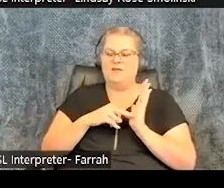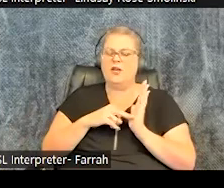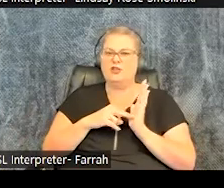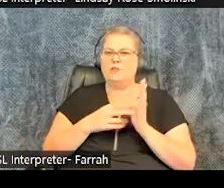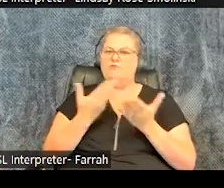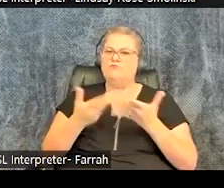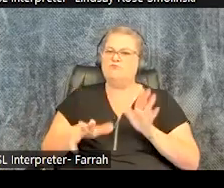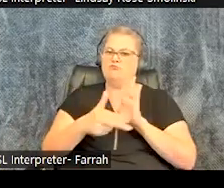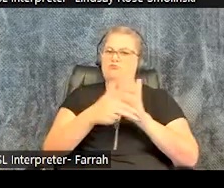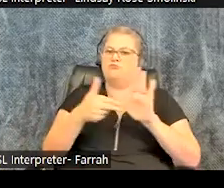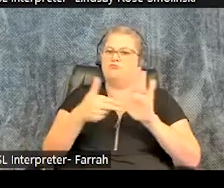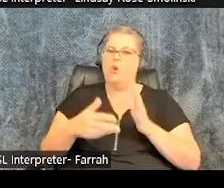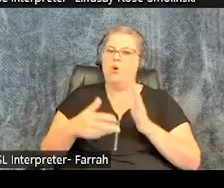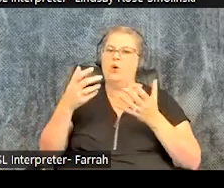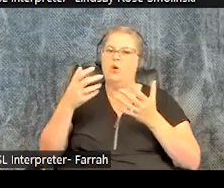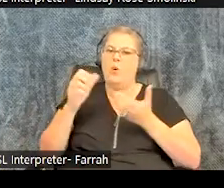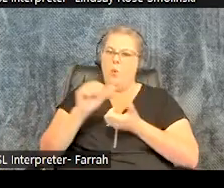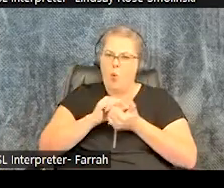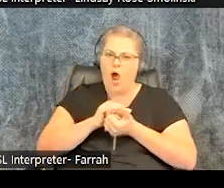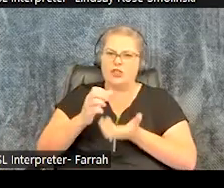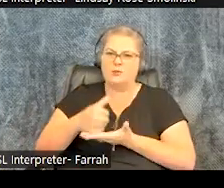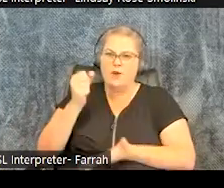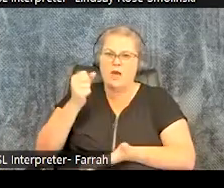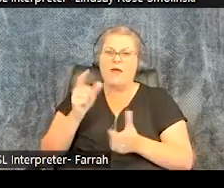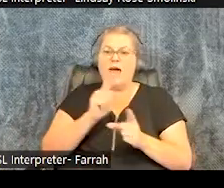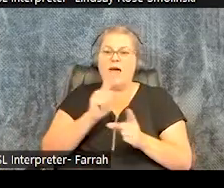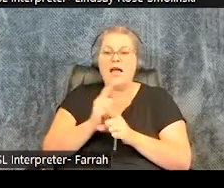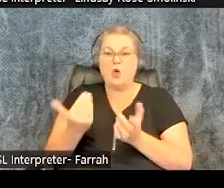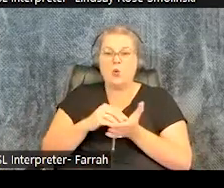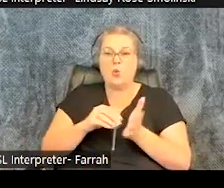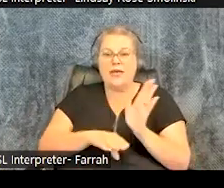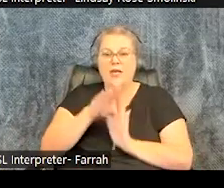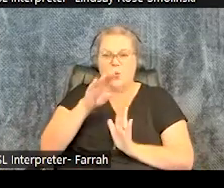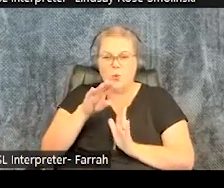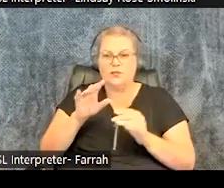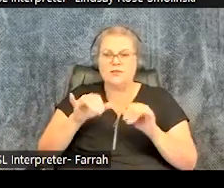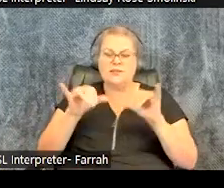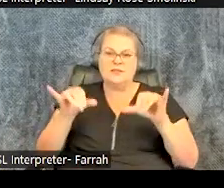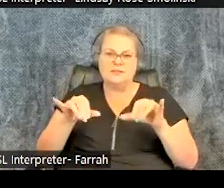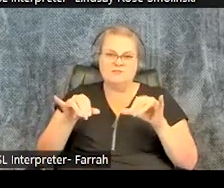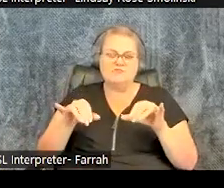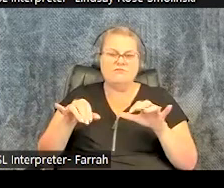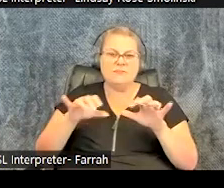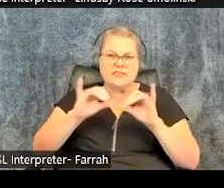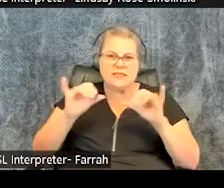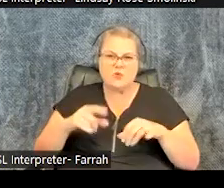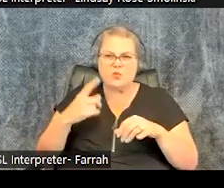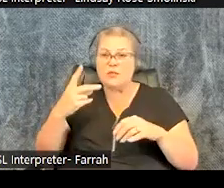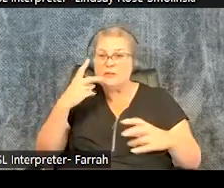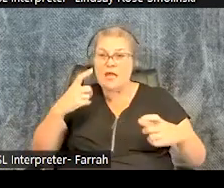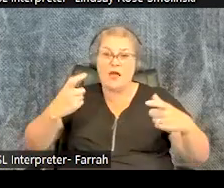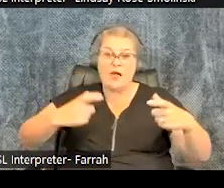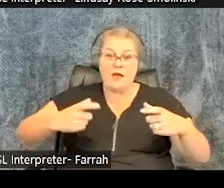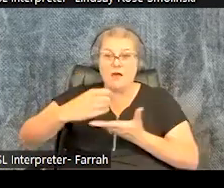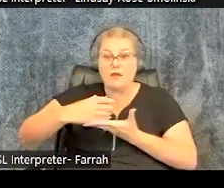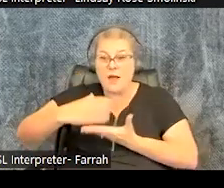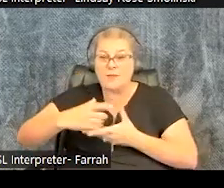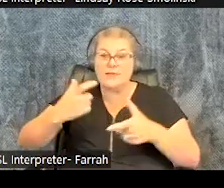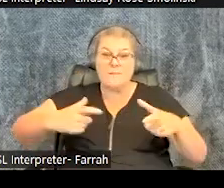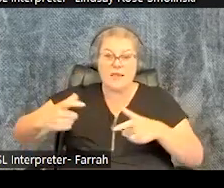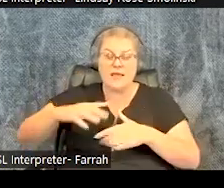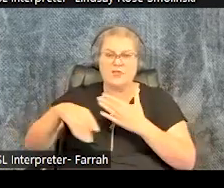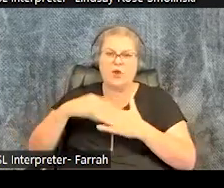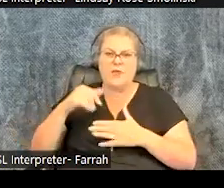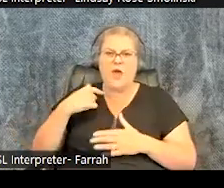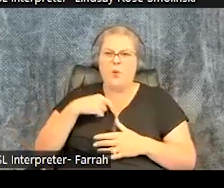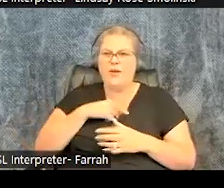I think as reuse systems become, we're starting to come to see cups and plates and all of that, is that I think we have to be really careful to